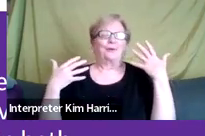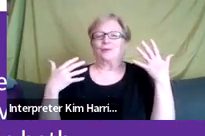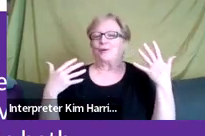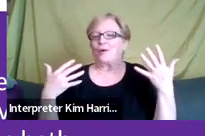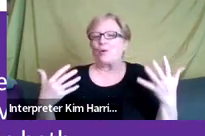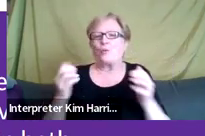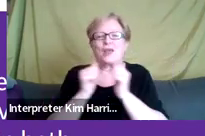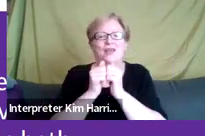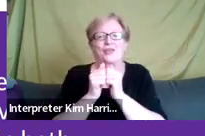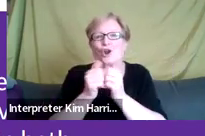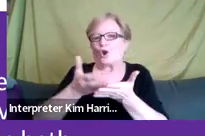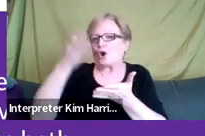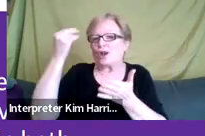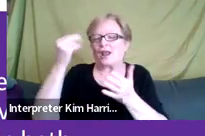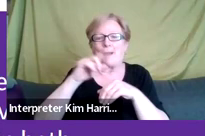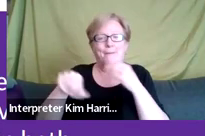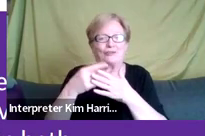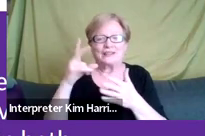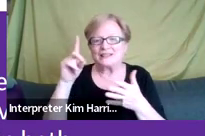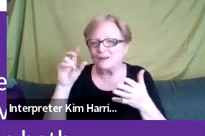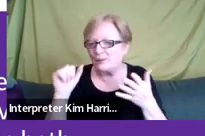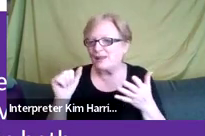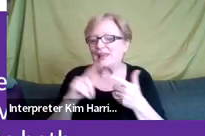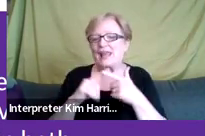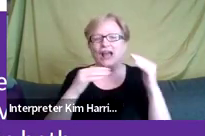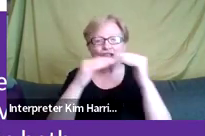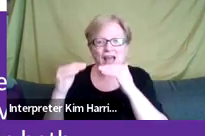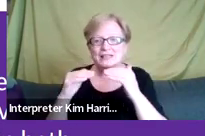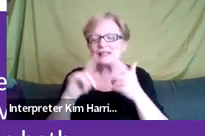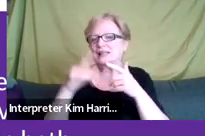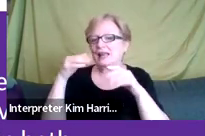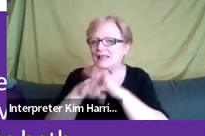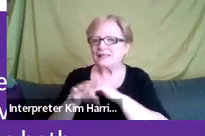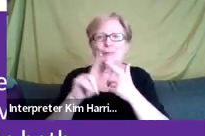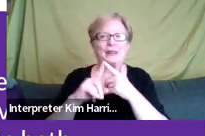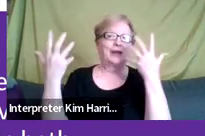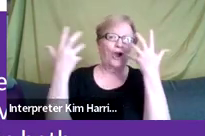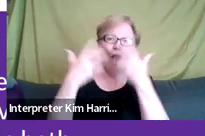with learning about disability justice and accessibility and accommodations,